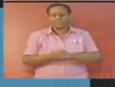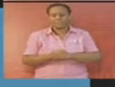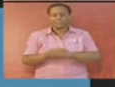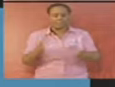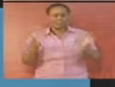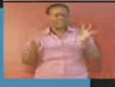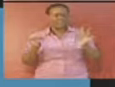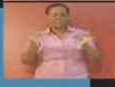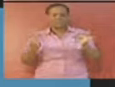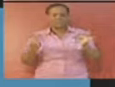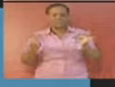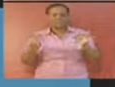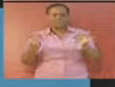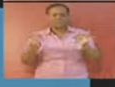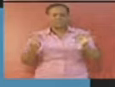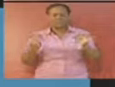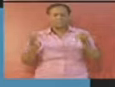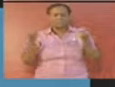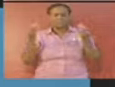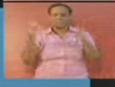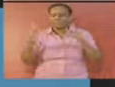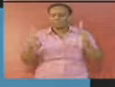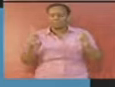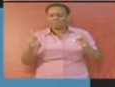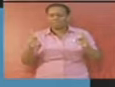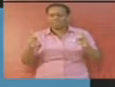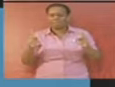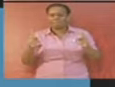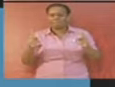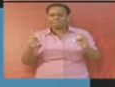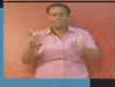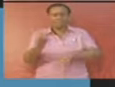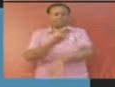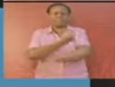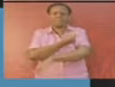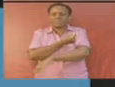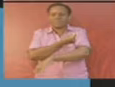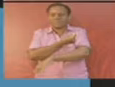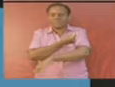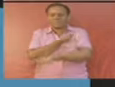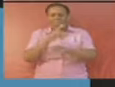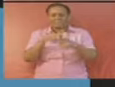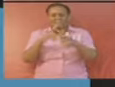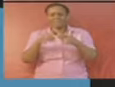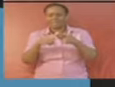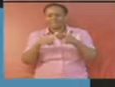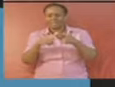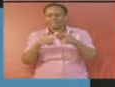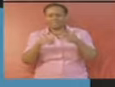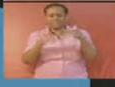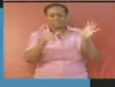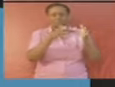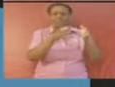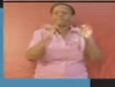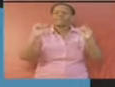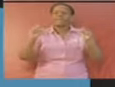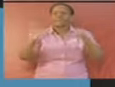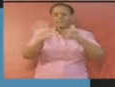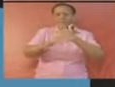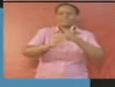also known as community immunity, and I'll go a little bit into detail in the other upcoming slides. Next slide.